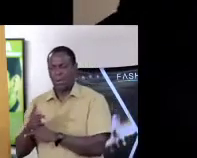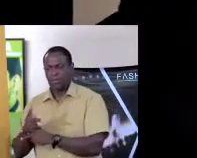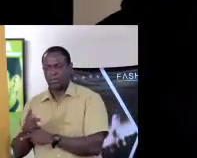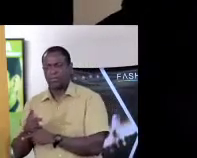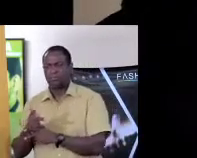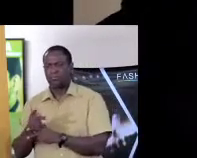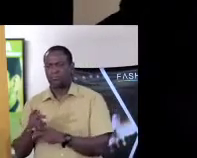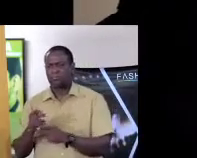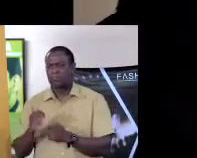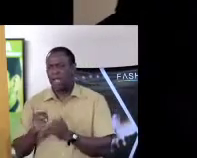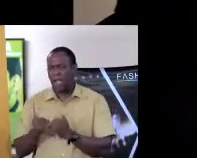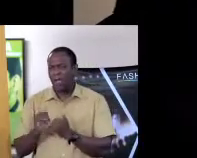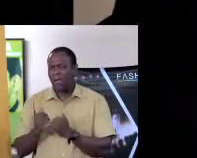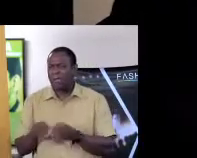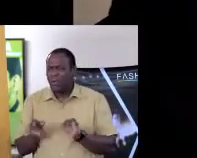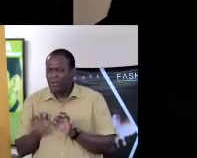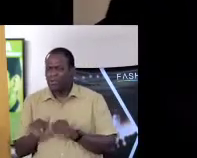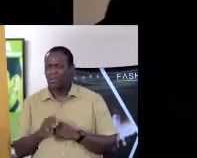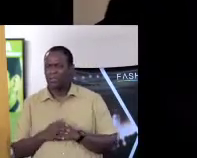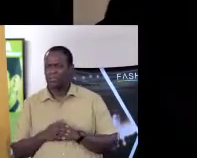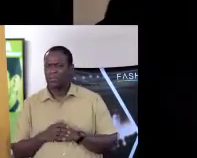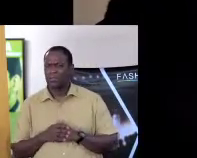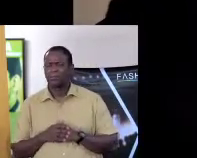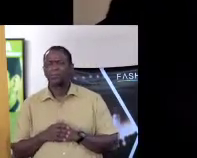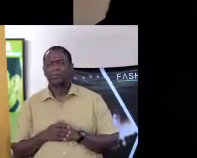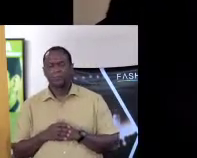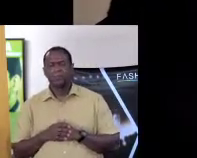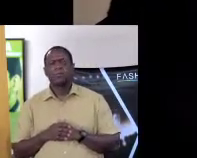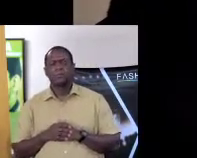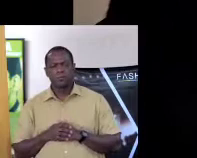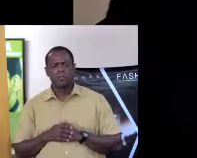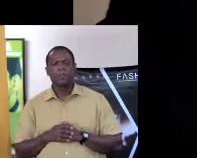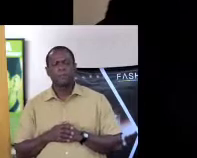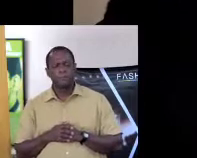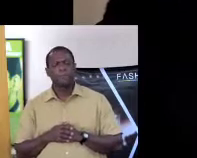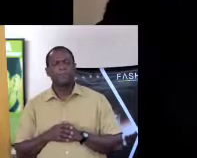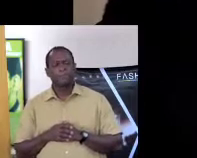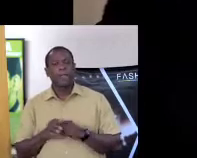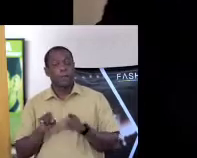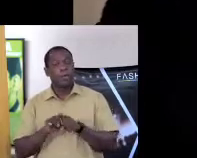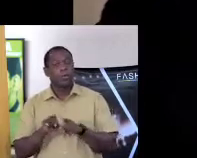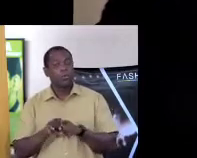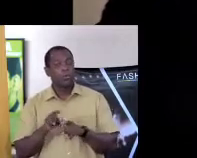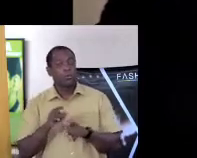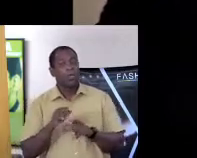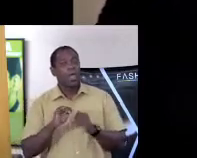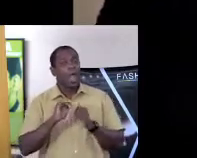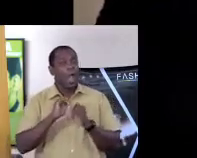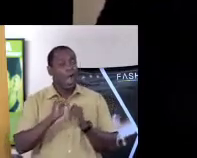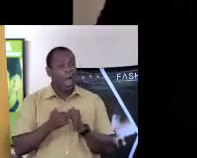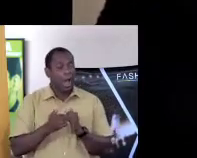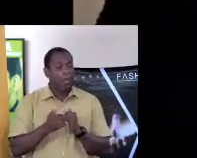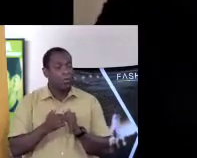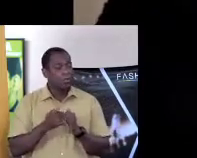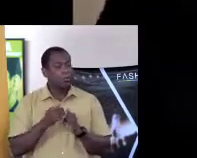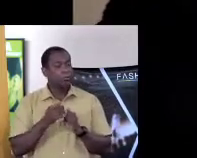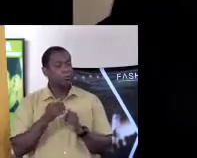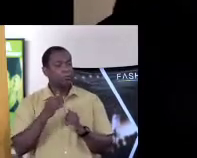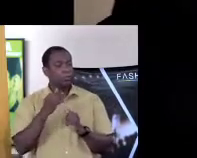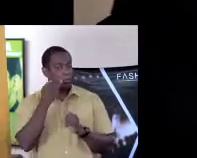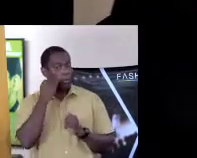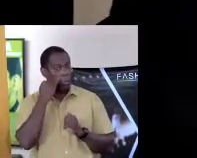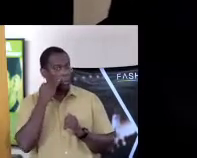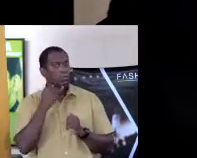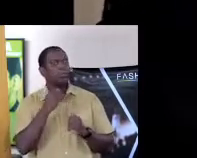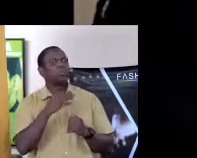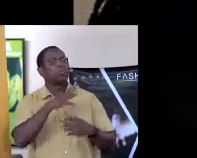about color as well, how important are these things and how does it either allow you